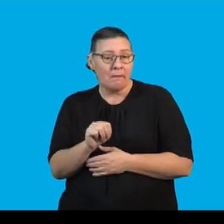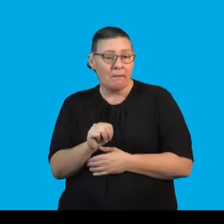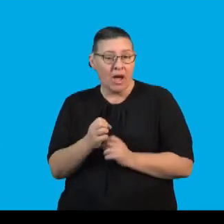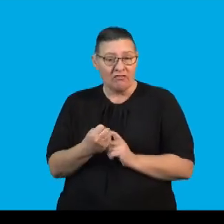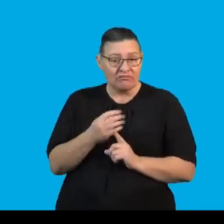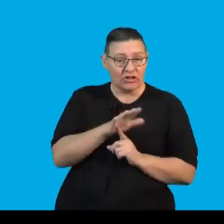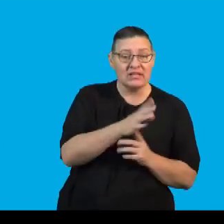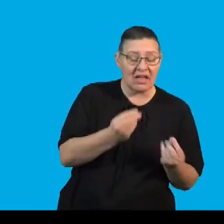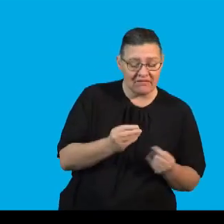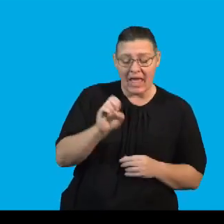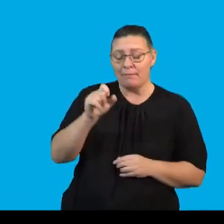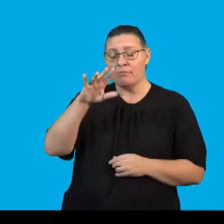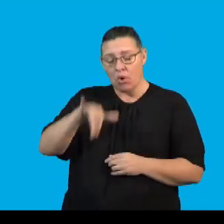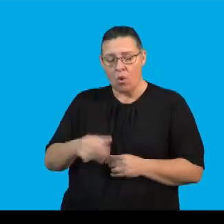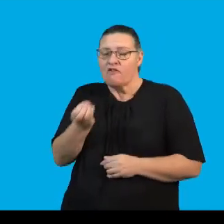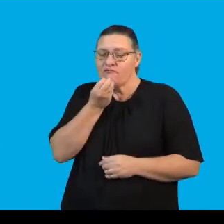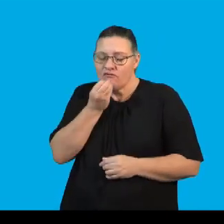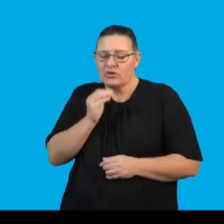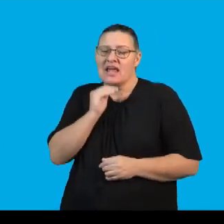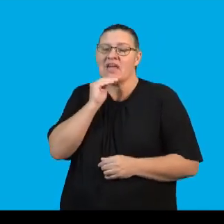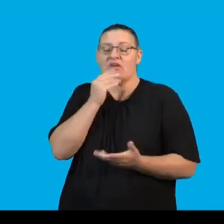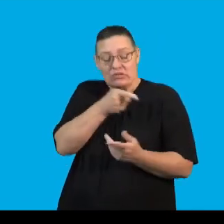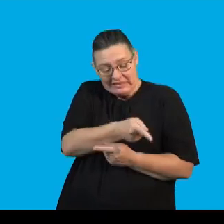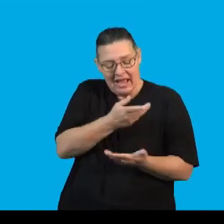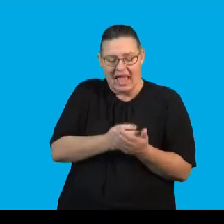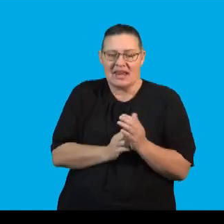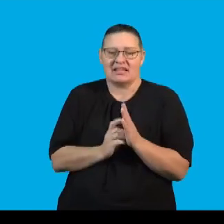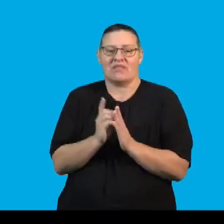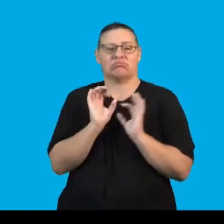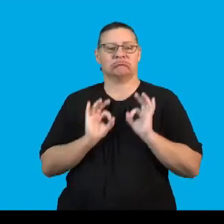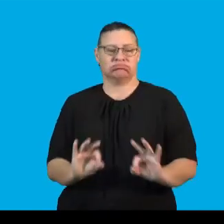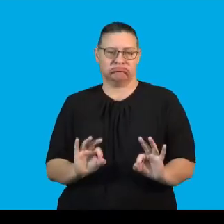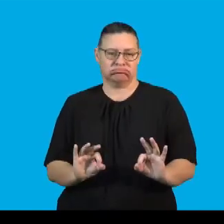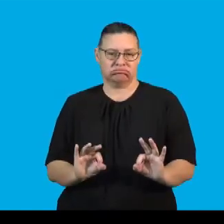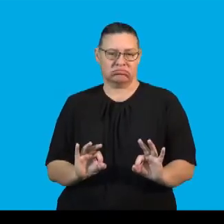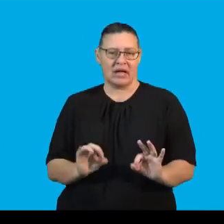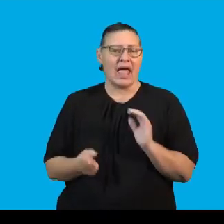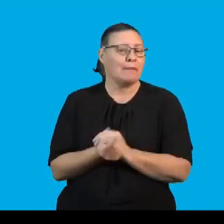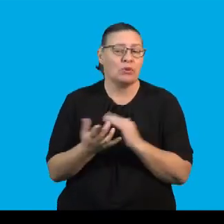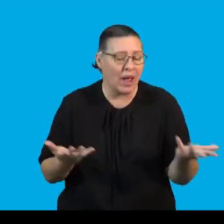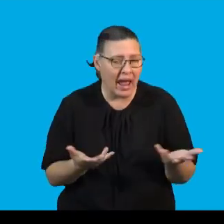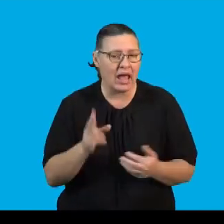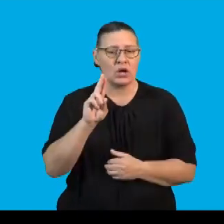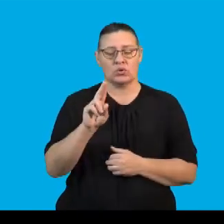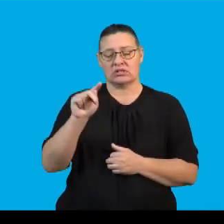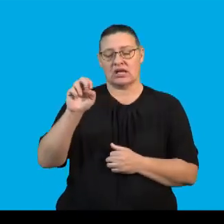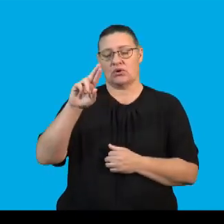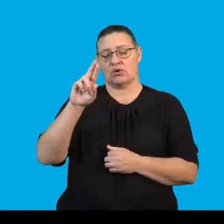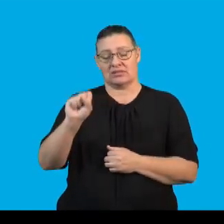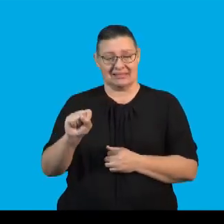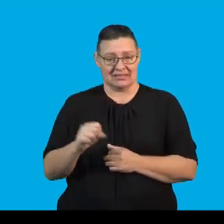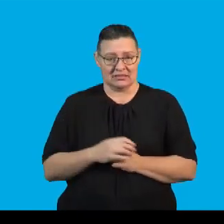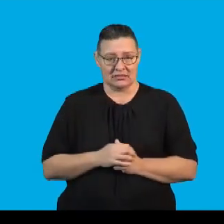fertilized, the embryo gets enough food to develop properly. And this happens where? In the uterus.